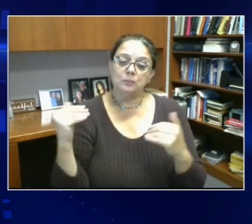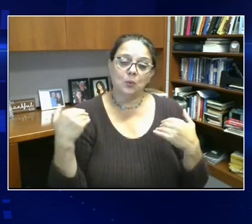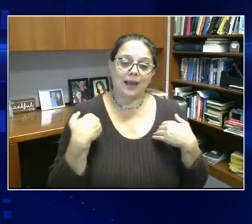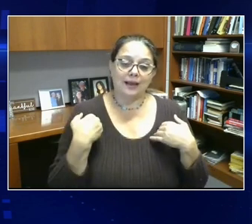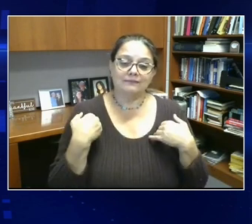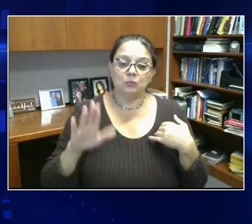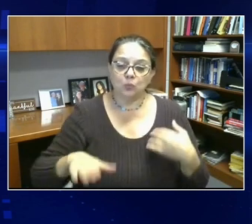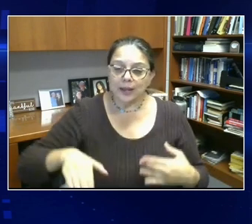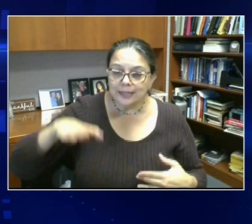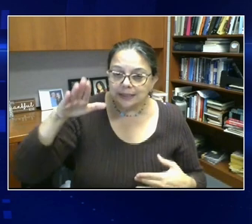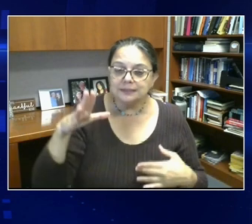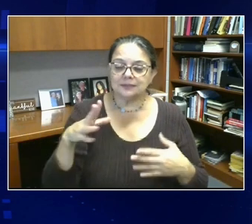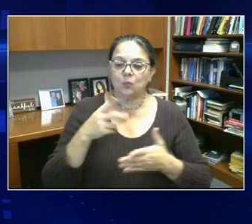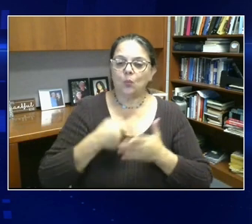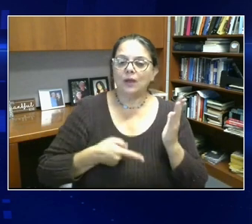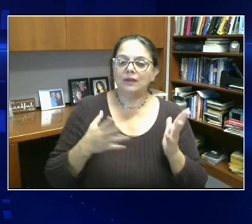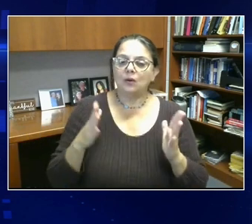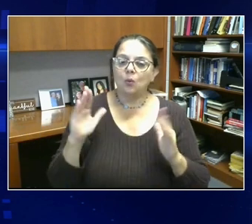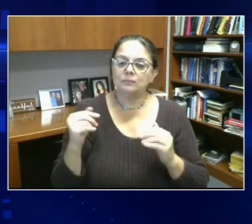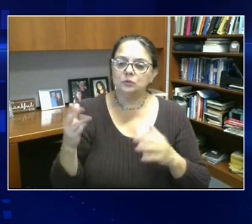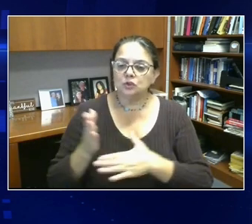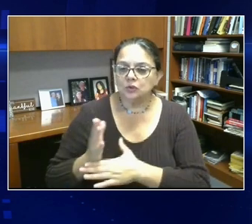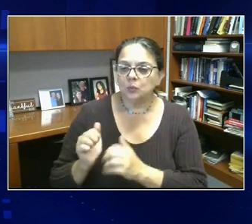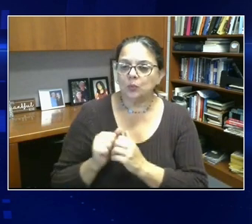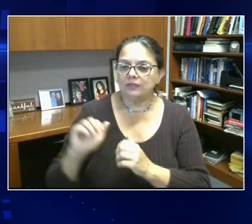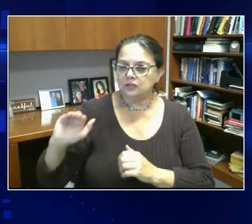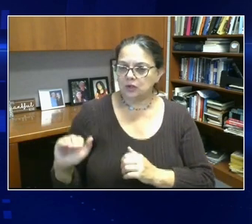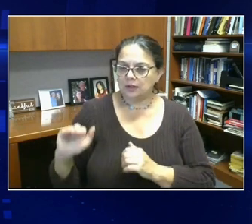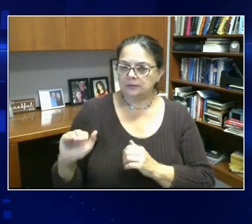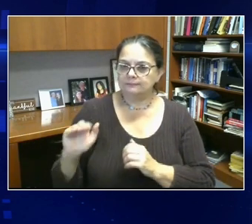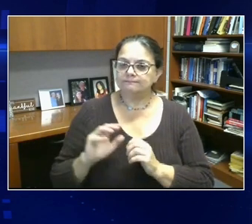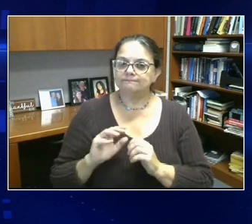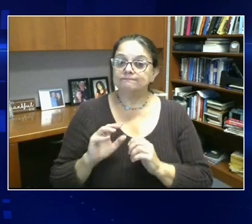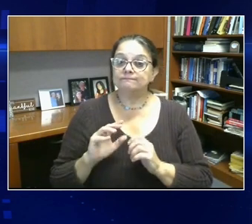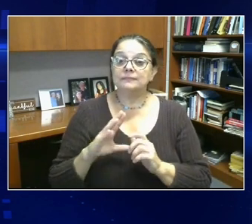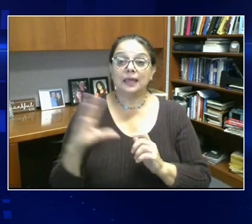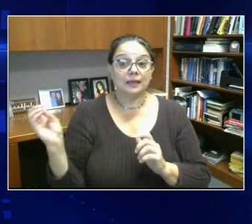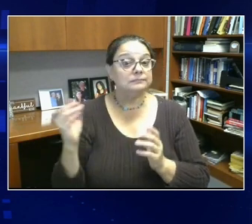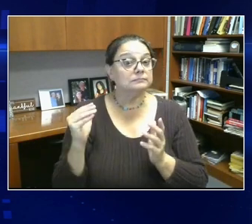About what type of child they hope to raise and parent.